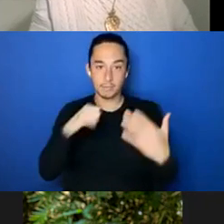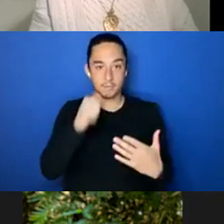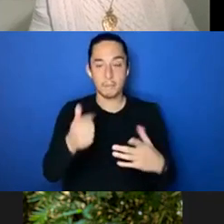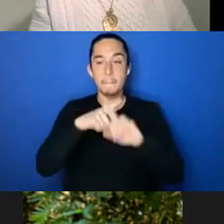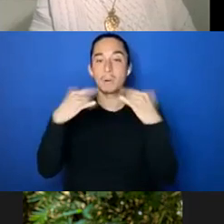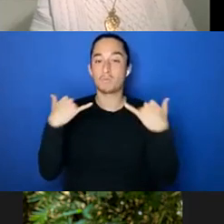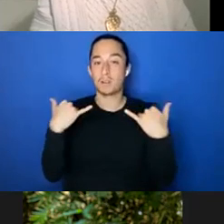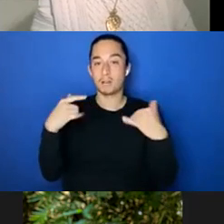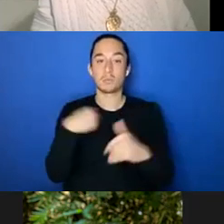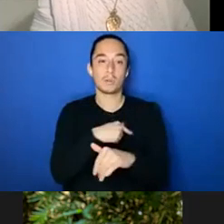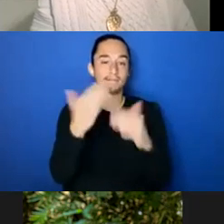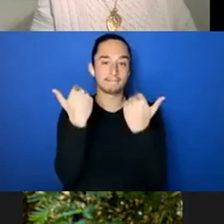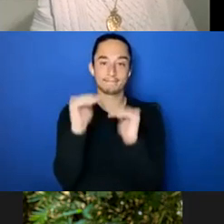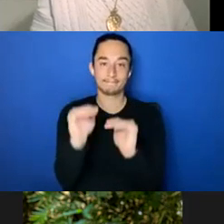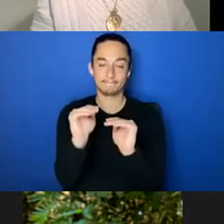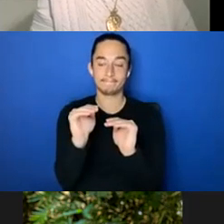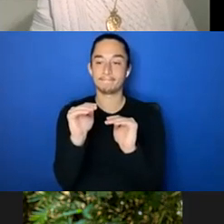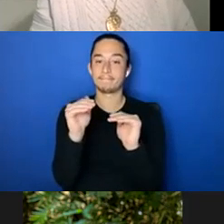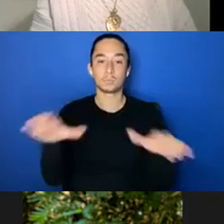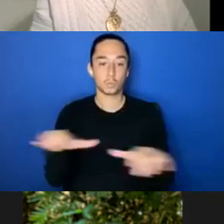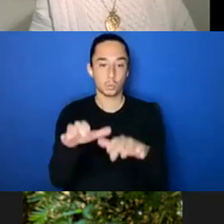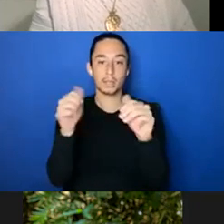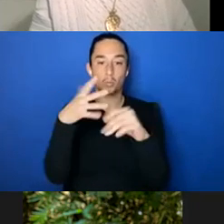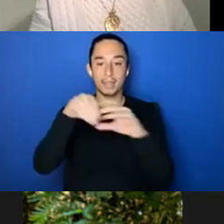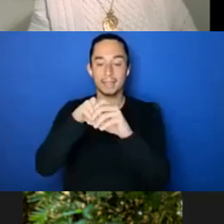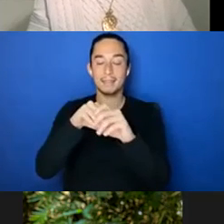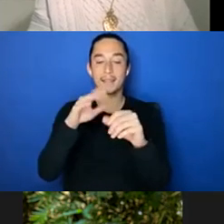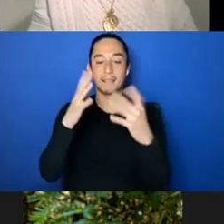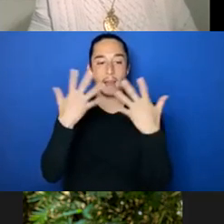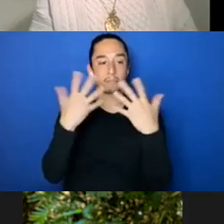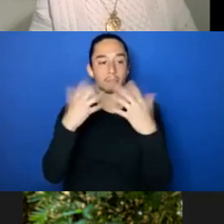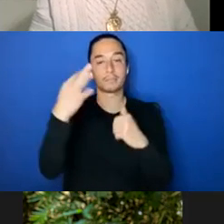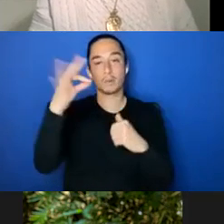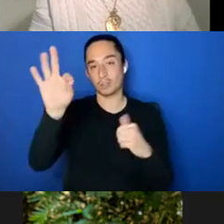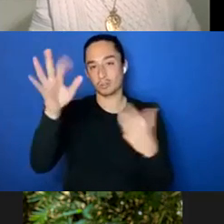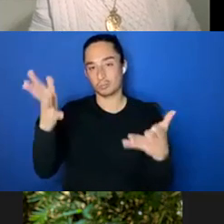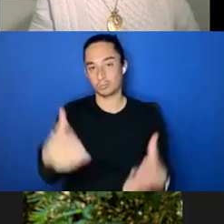we have been limited to doing it within the French language.